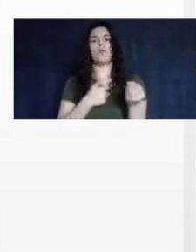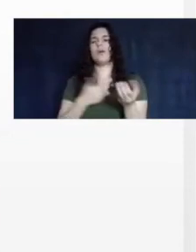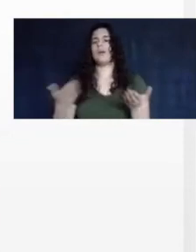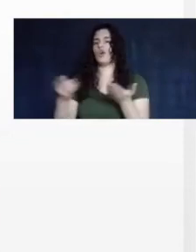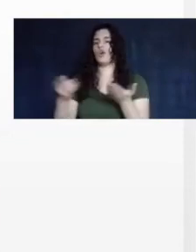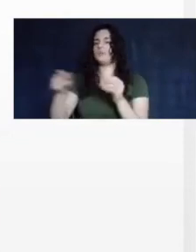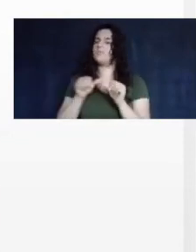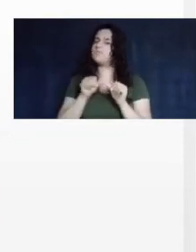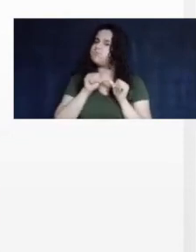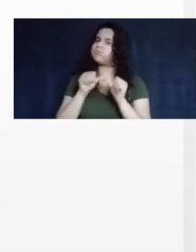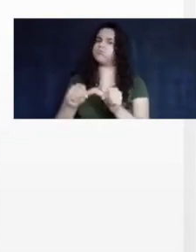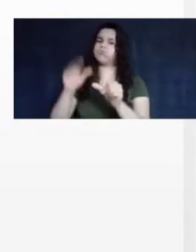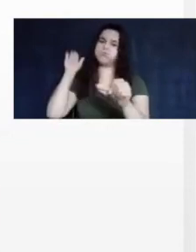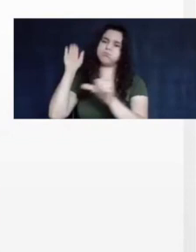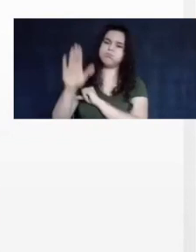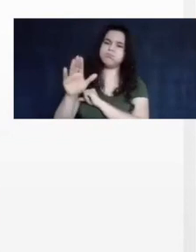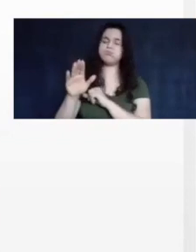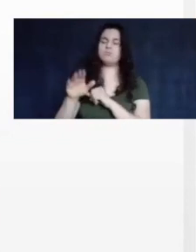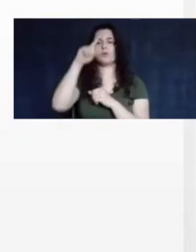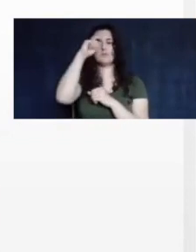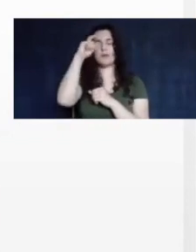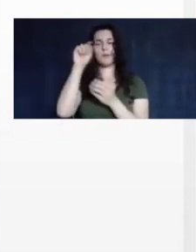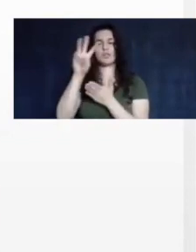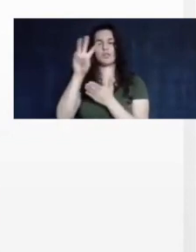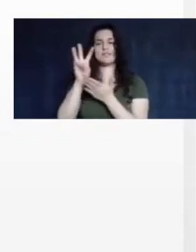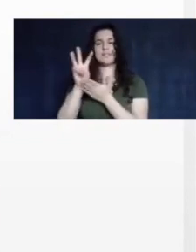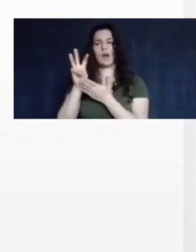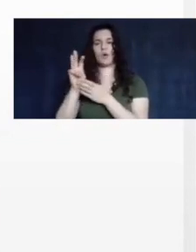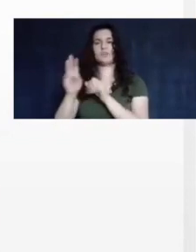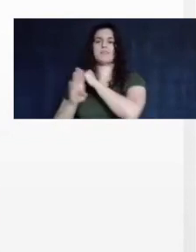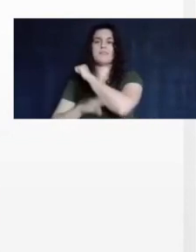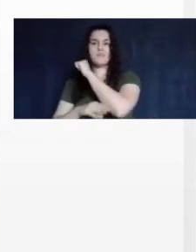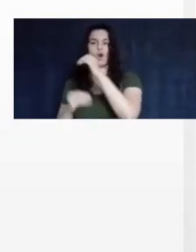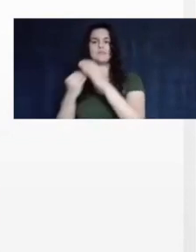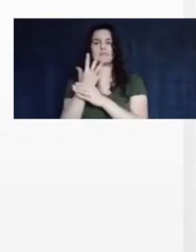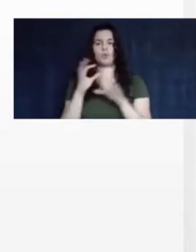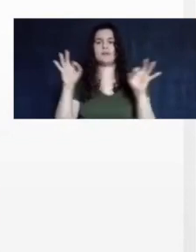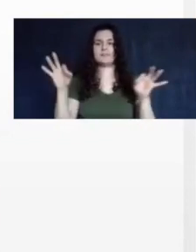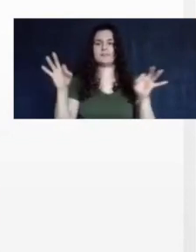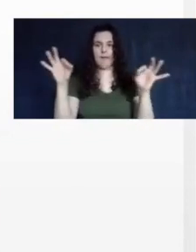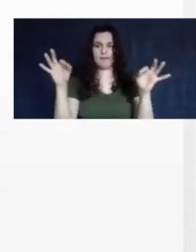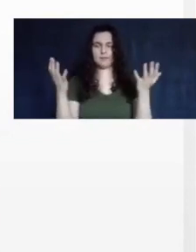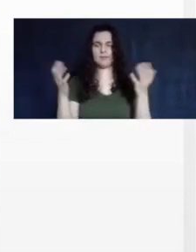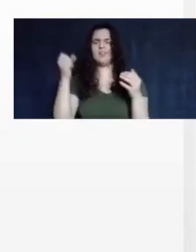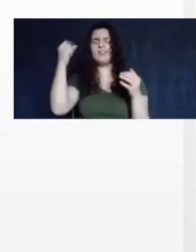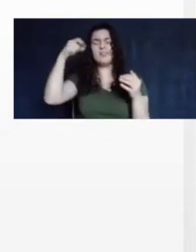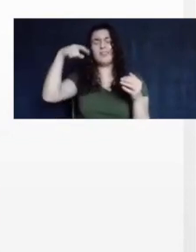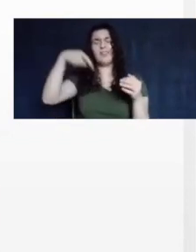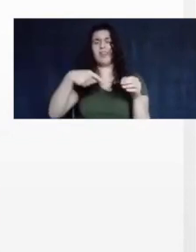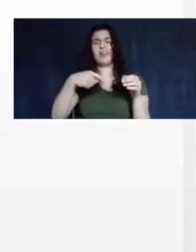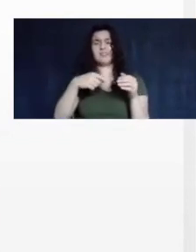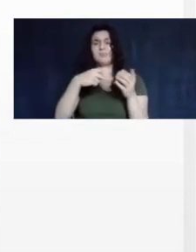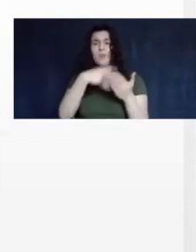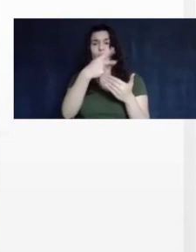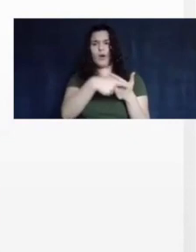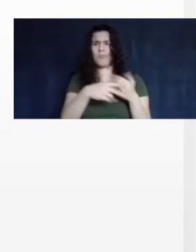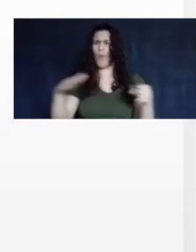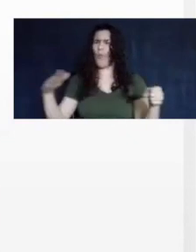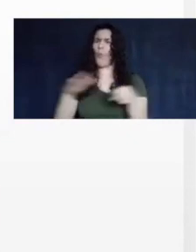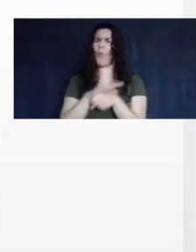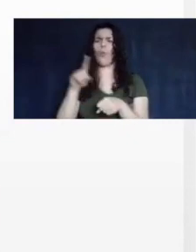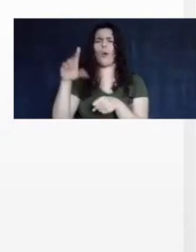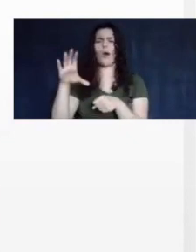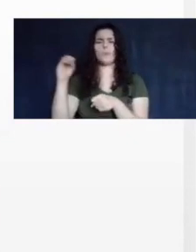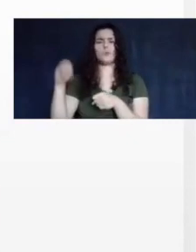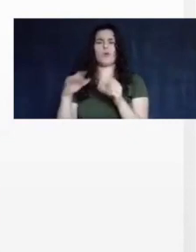in the summer and the 9 fall, spring. It's completely online. Okay, so this is 100% online. All the courses are